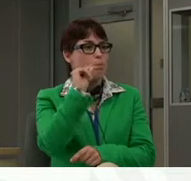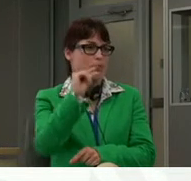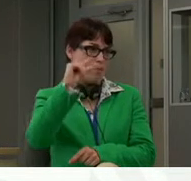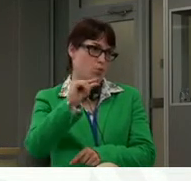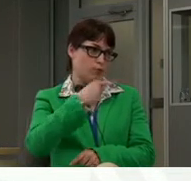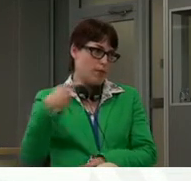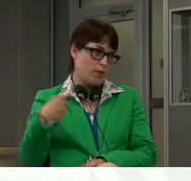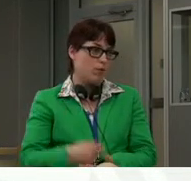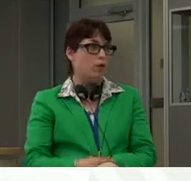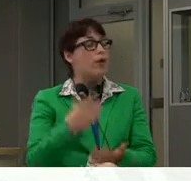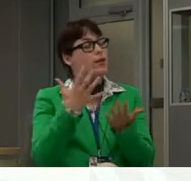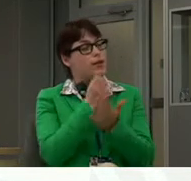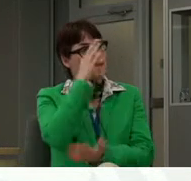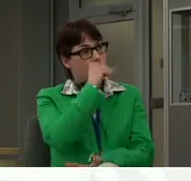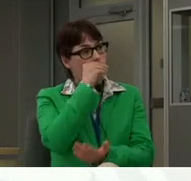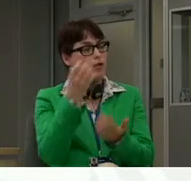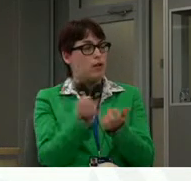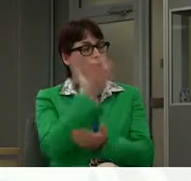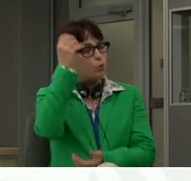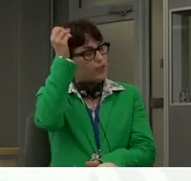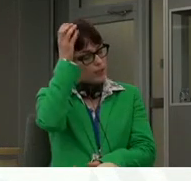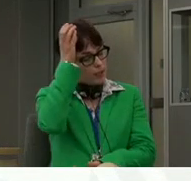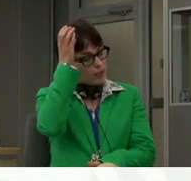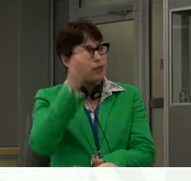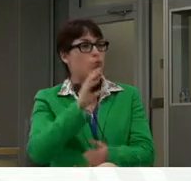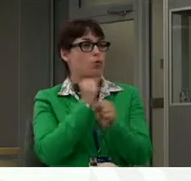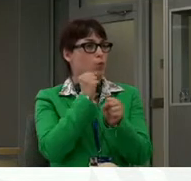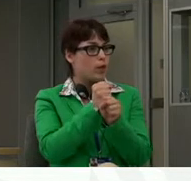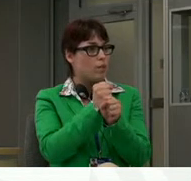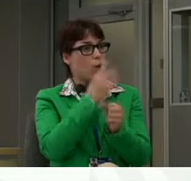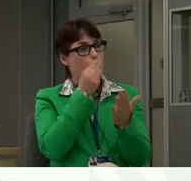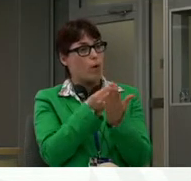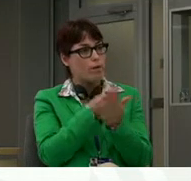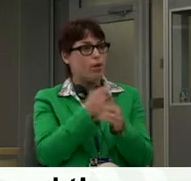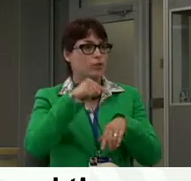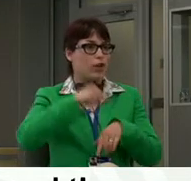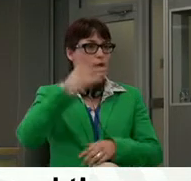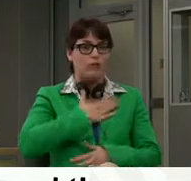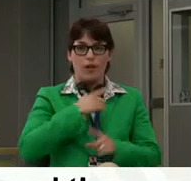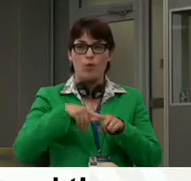They don't need our sympathy. They need the minimum from us.